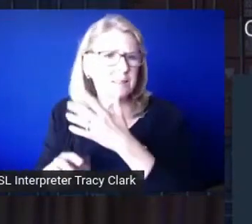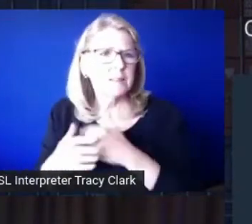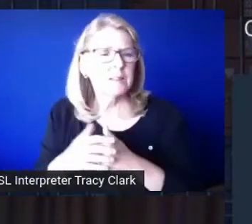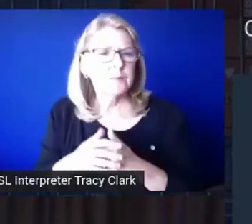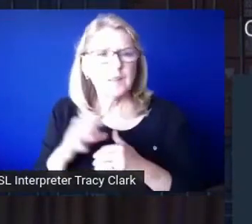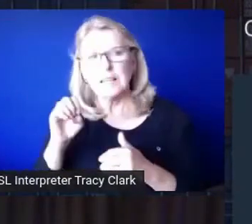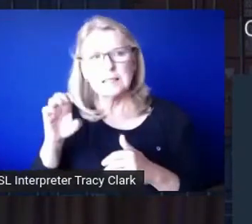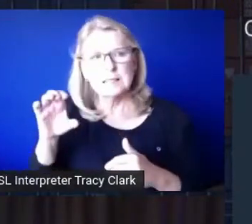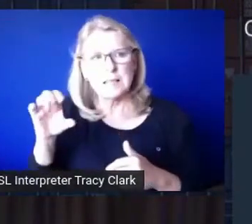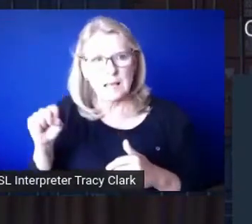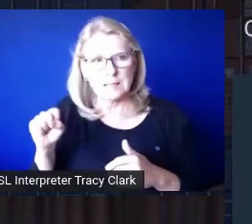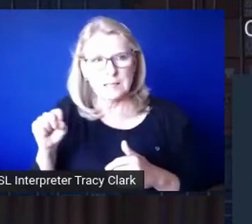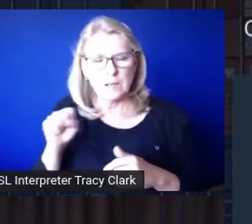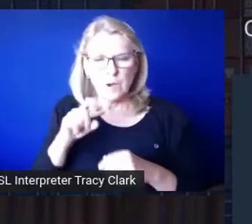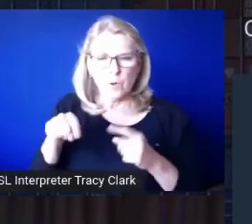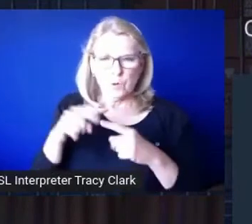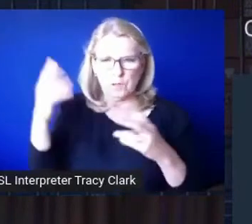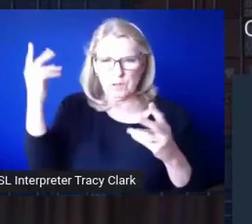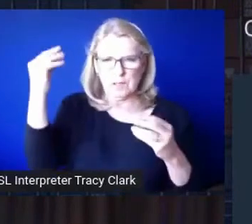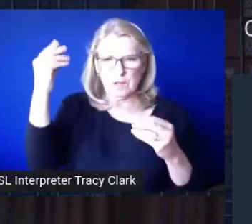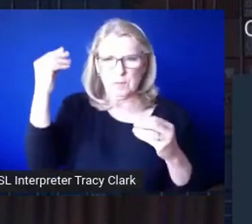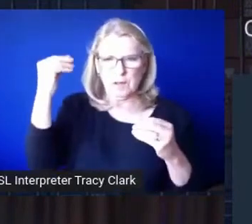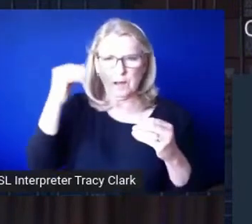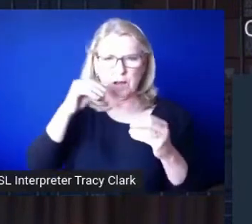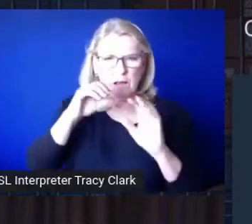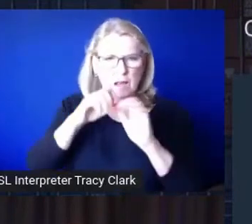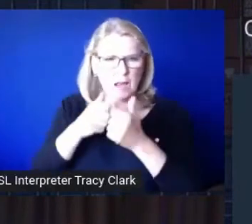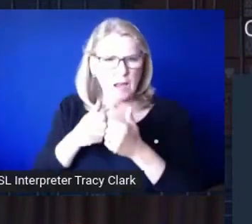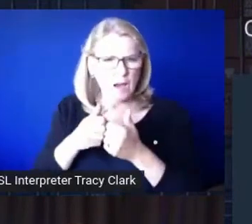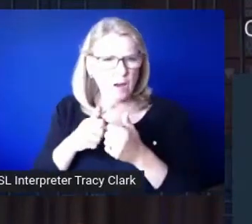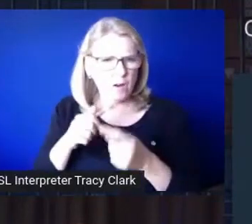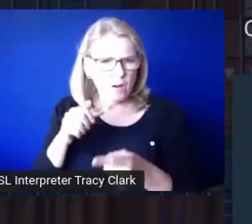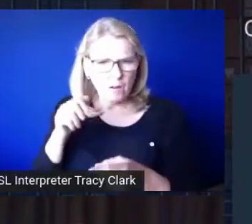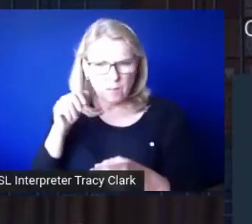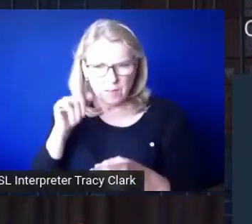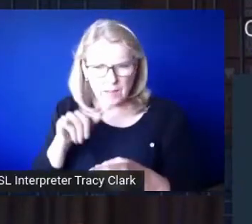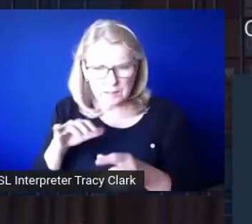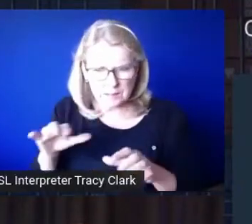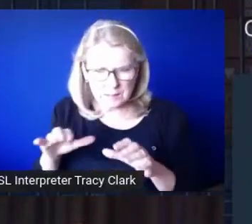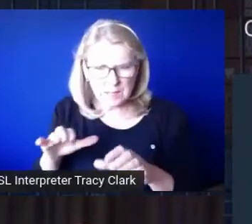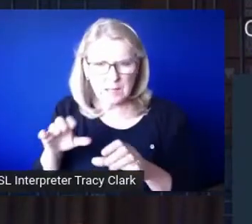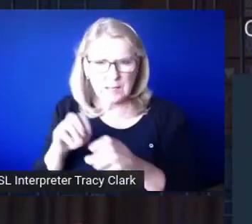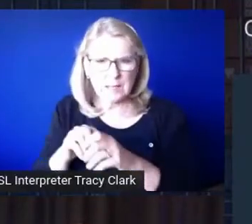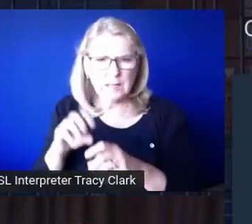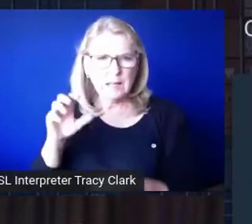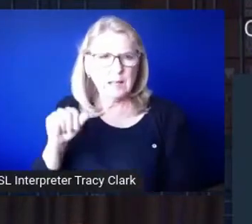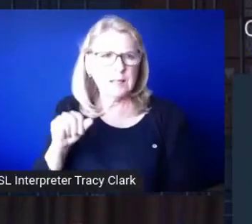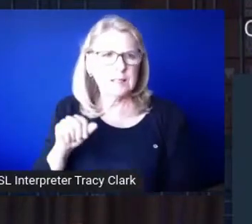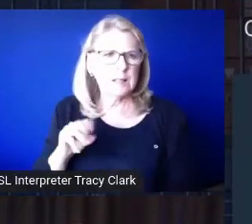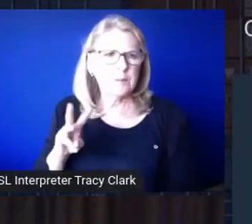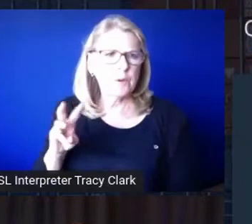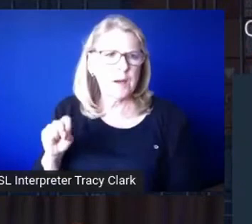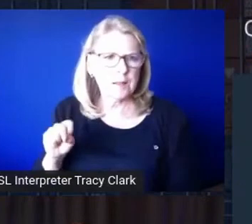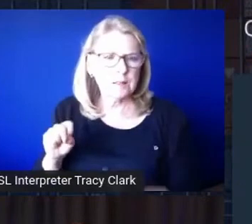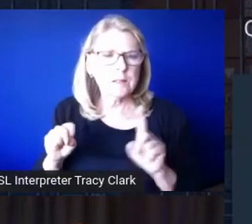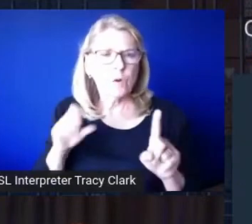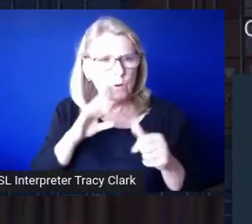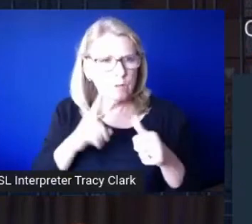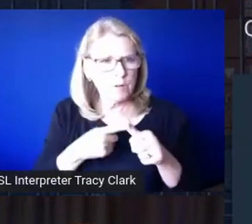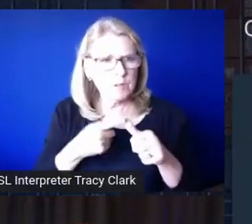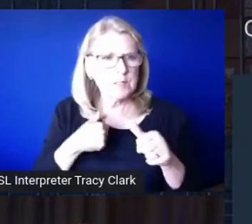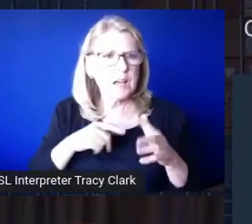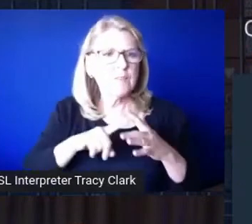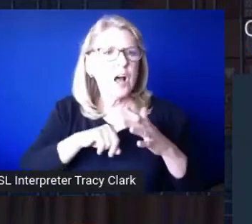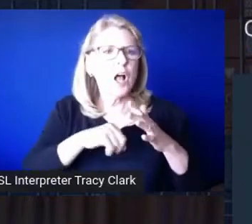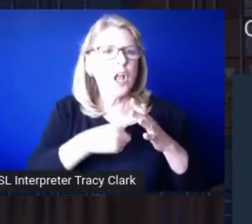it from an infrastructure as code perspective in AWS, there's going to be a launch configuration and an autoscale